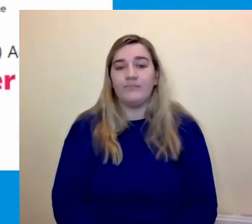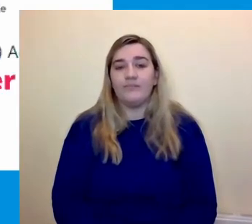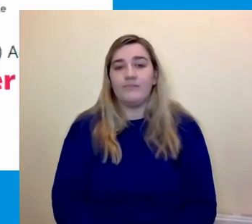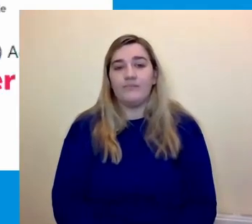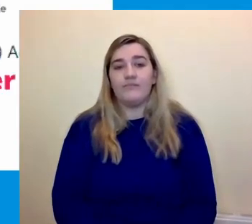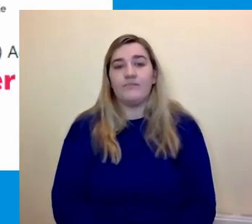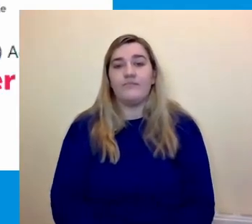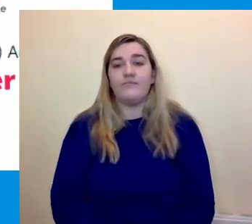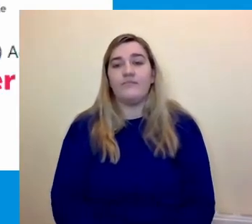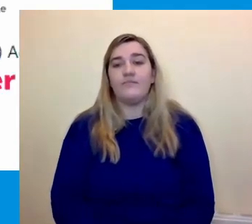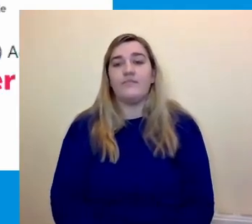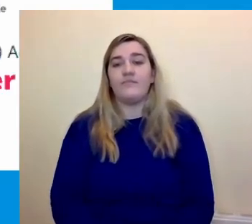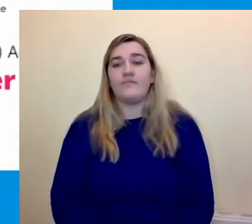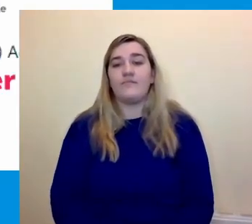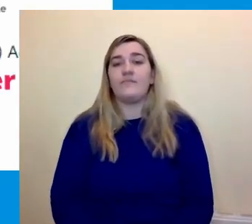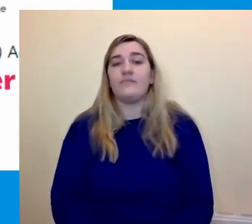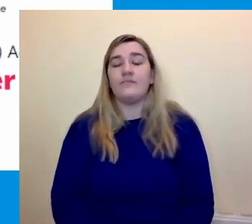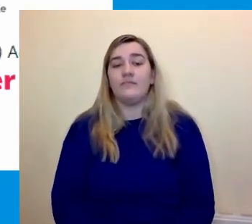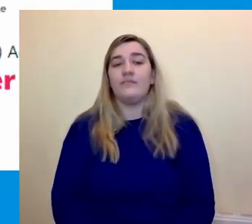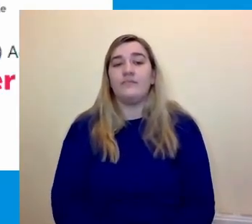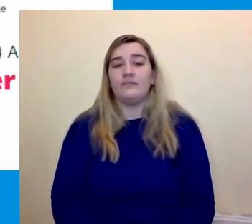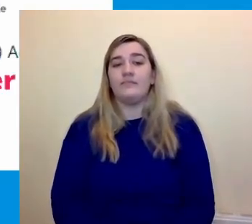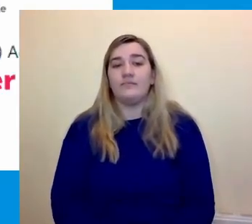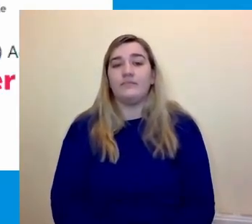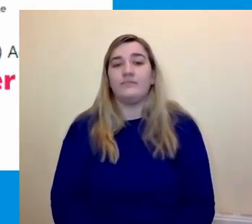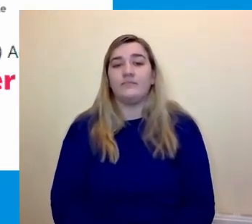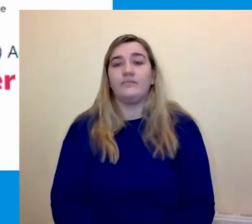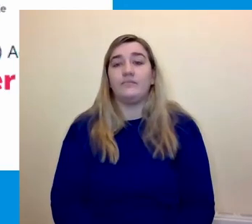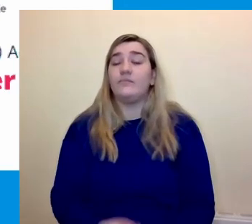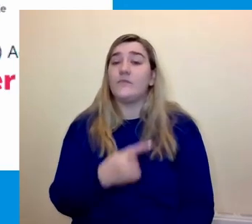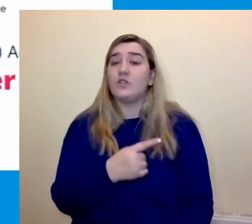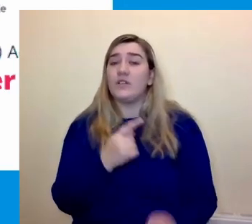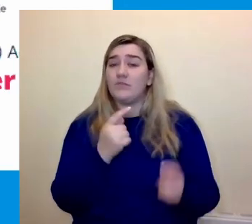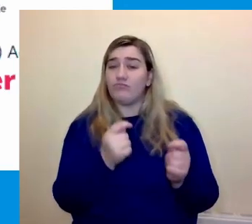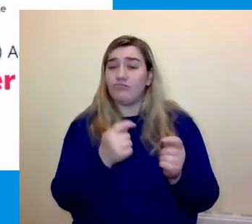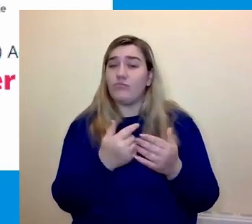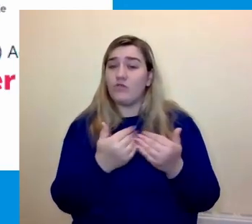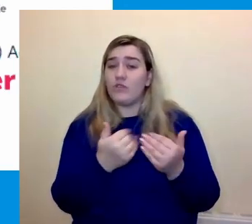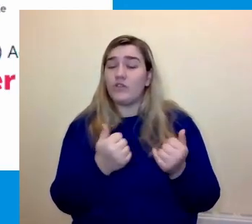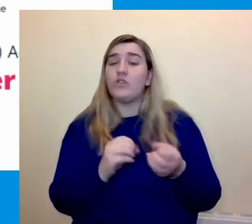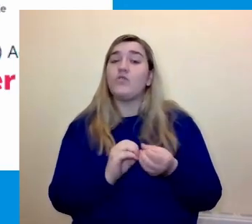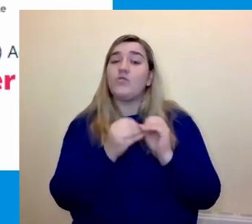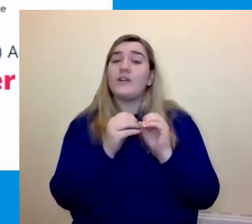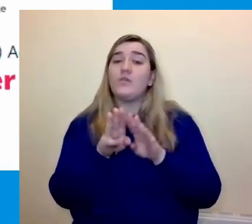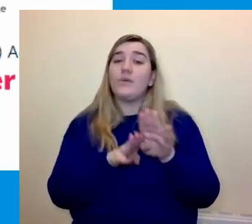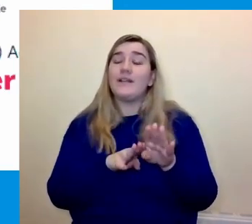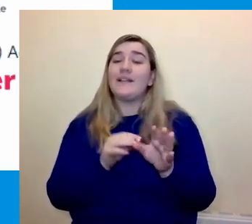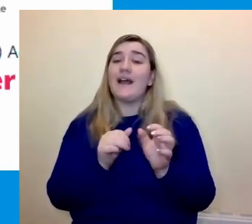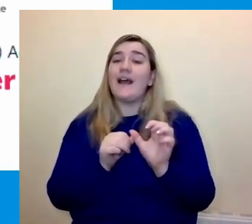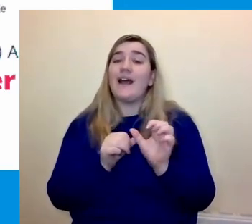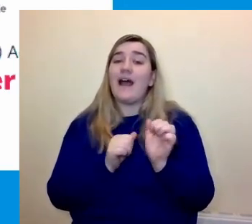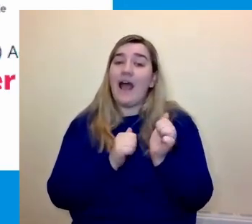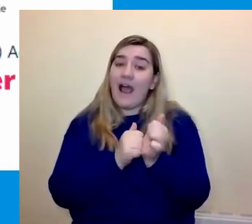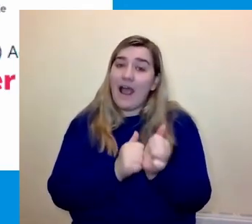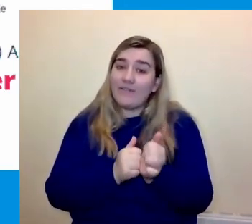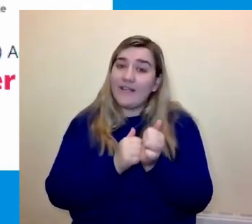So this training resource, as Derval said, was created with advocates within